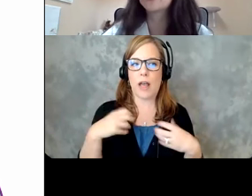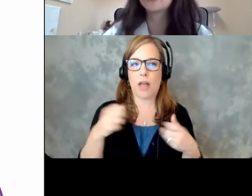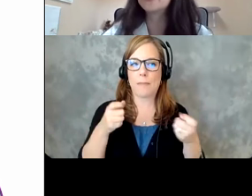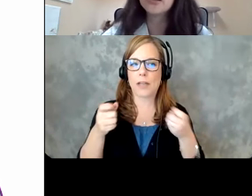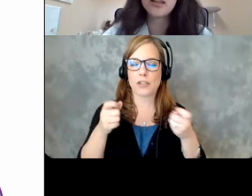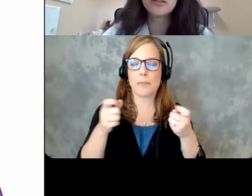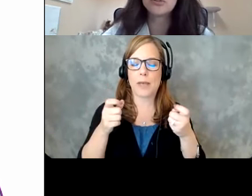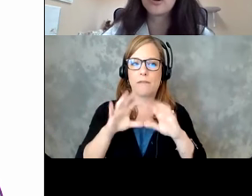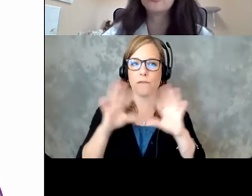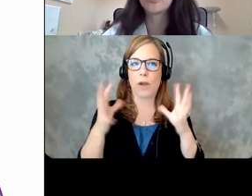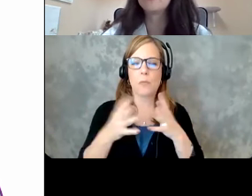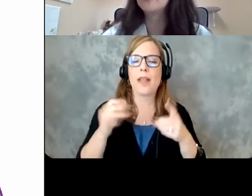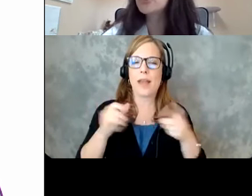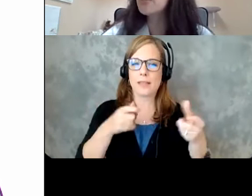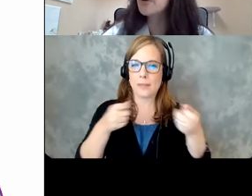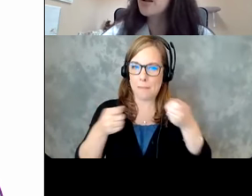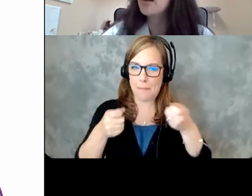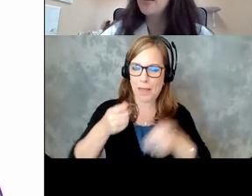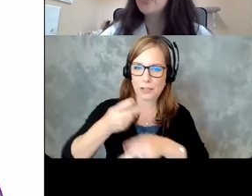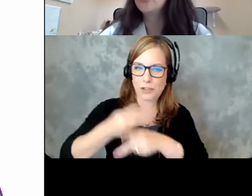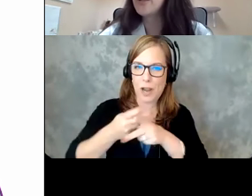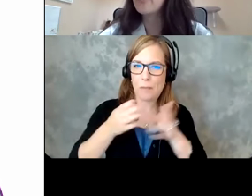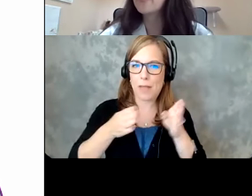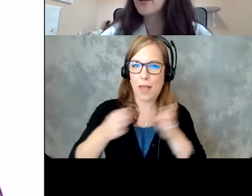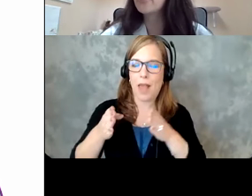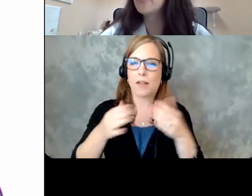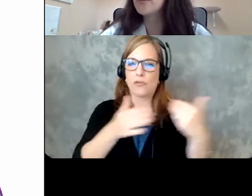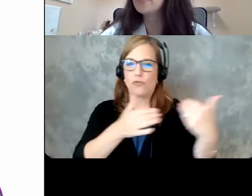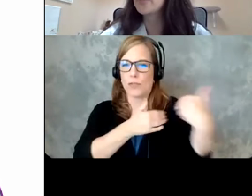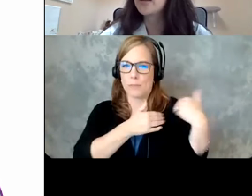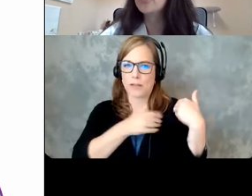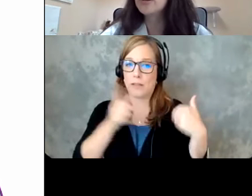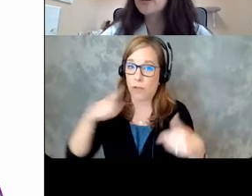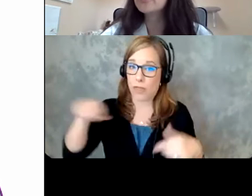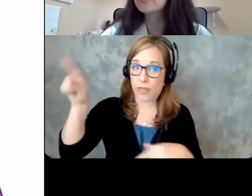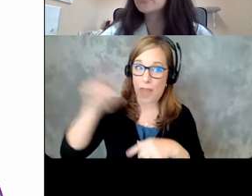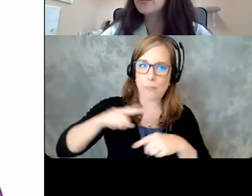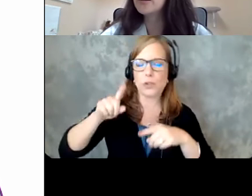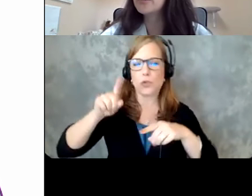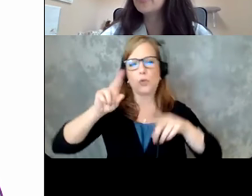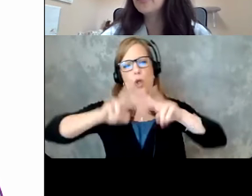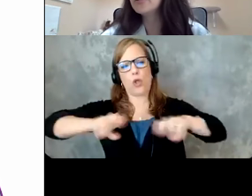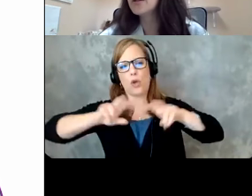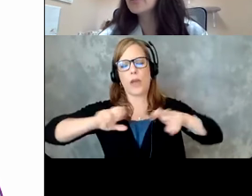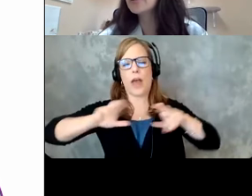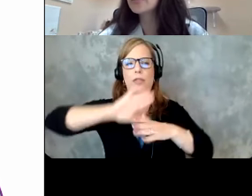managed care plan responsibility to look at their entire membership. And we have kind of, different